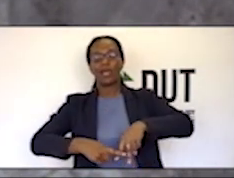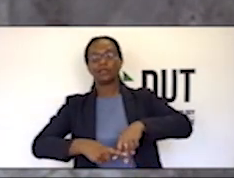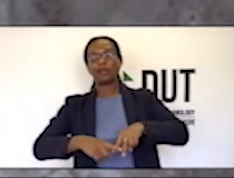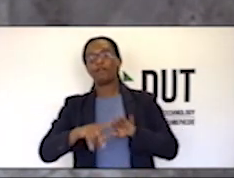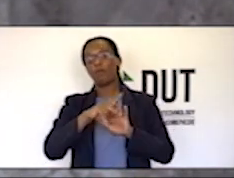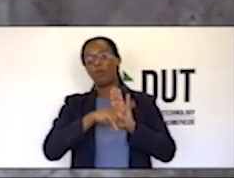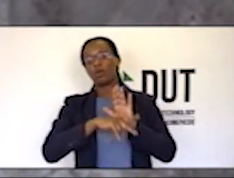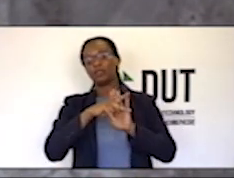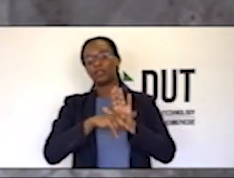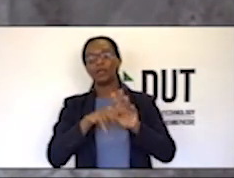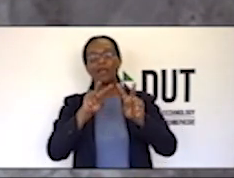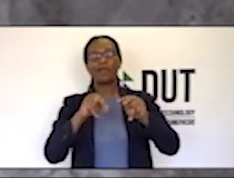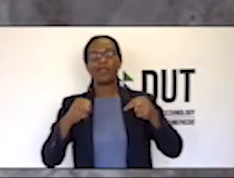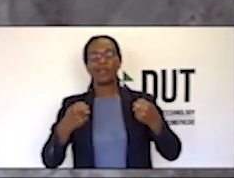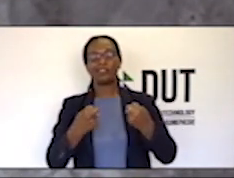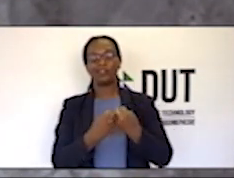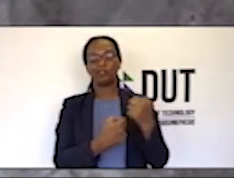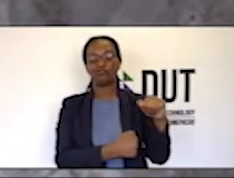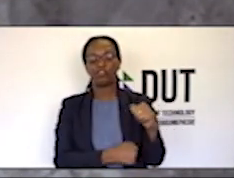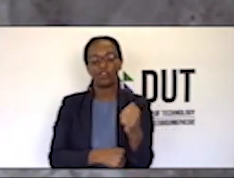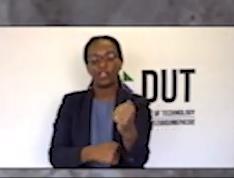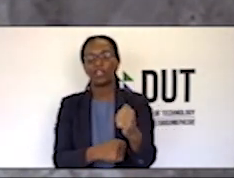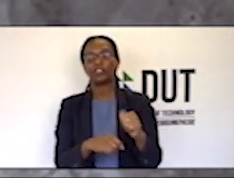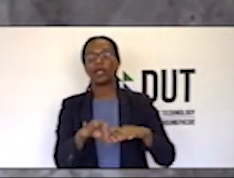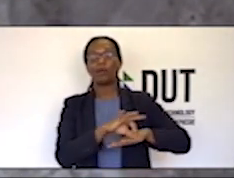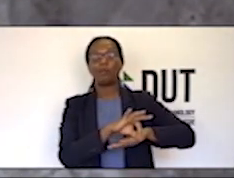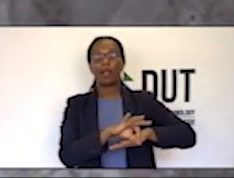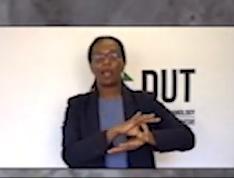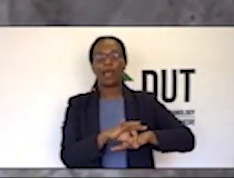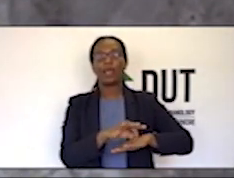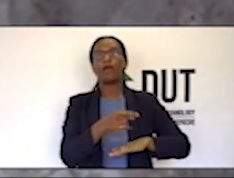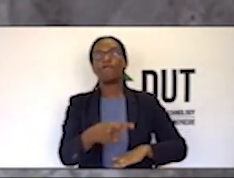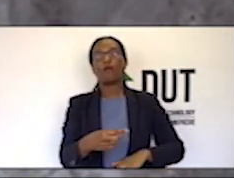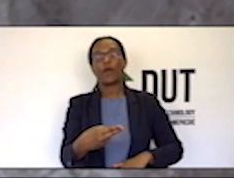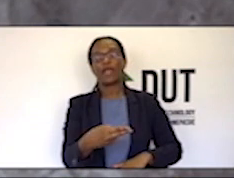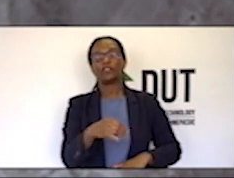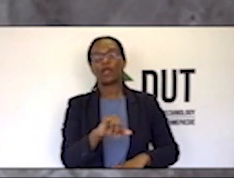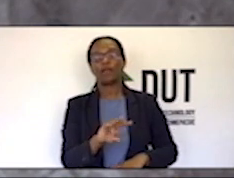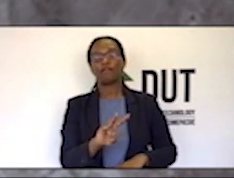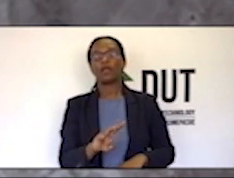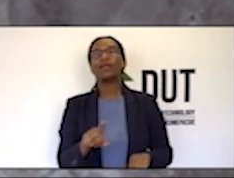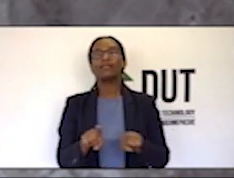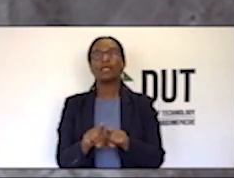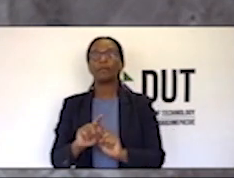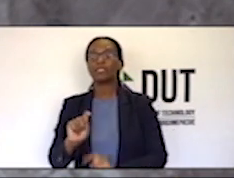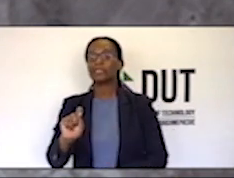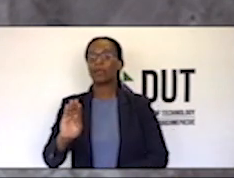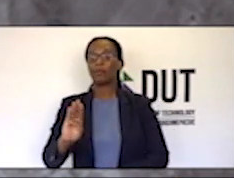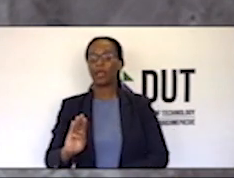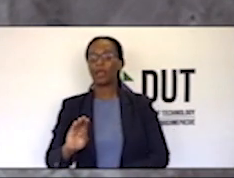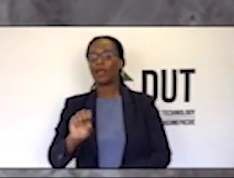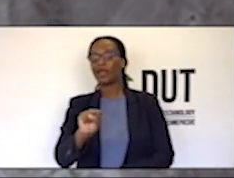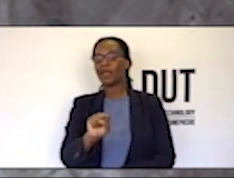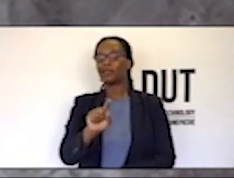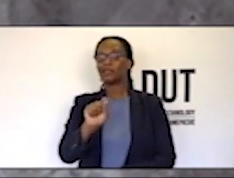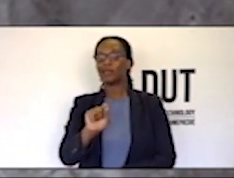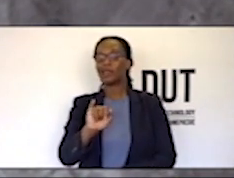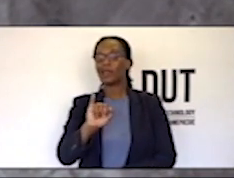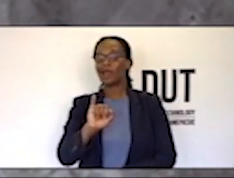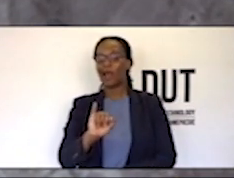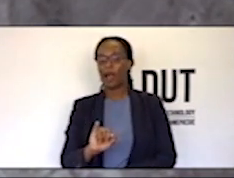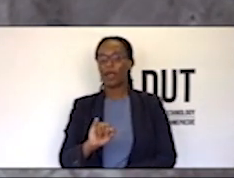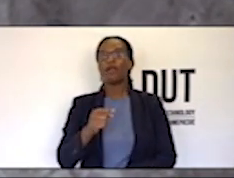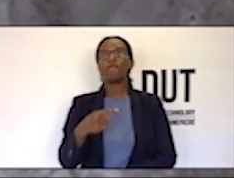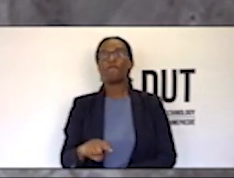National Strategic Plan for HIV and AIDS, TB and STI 2017